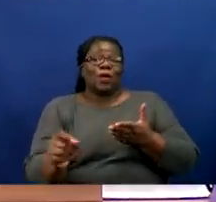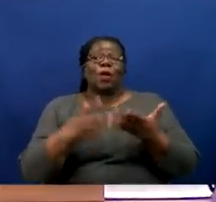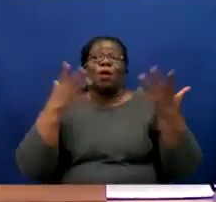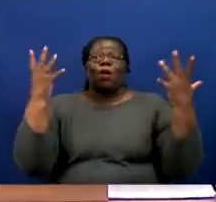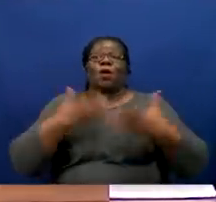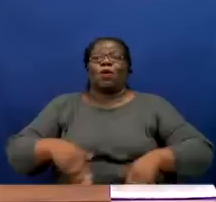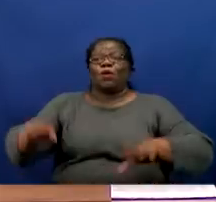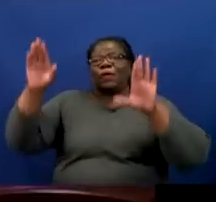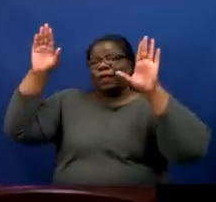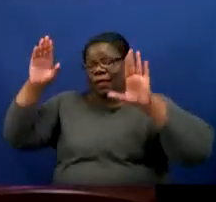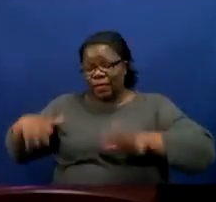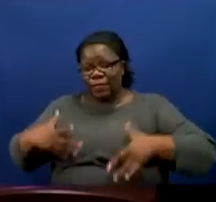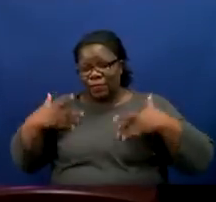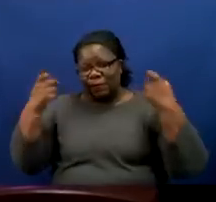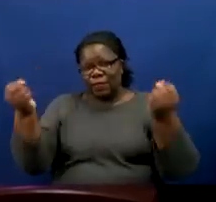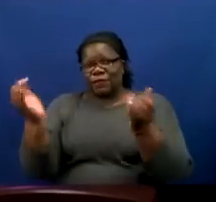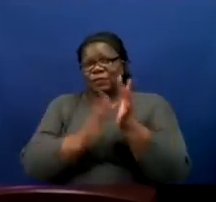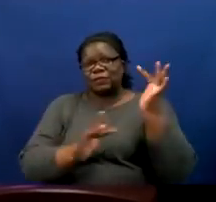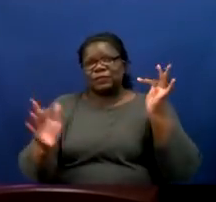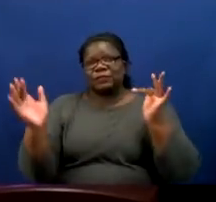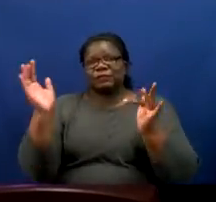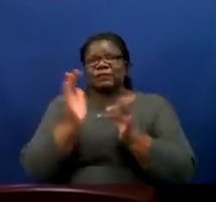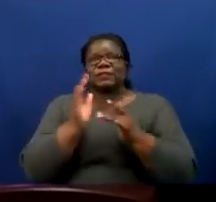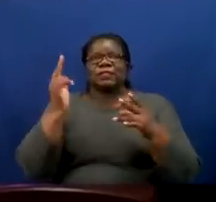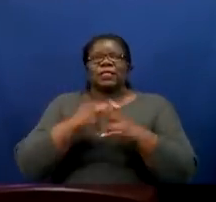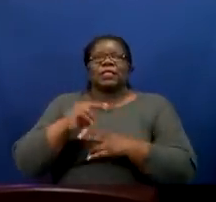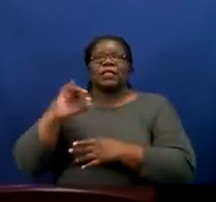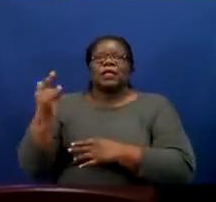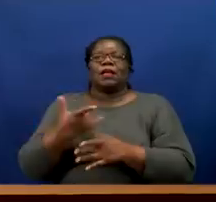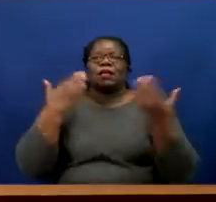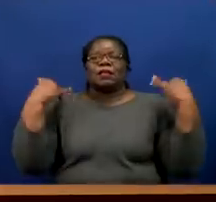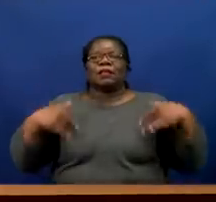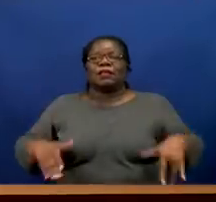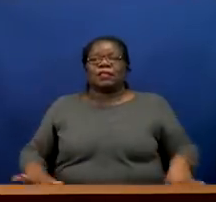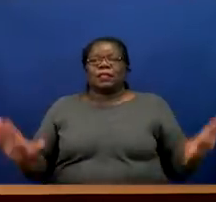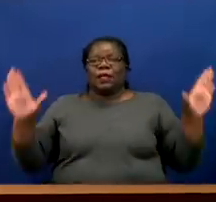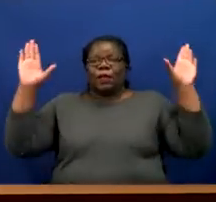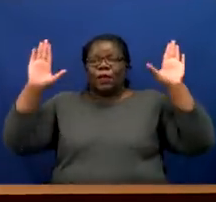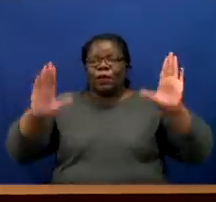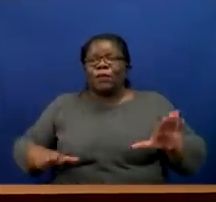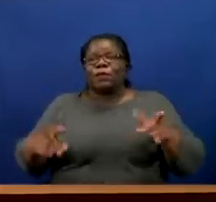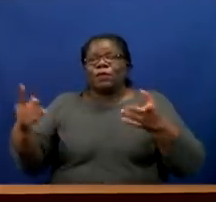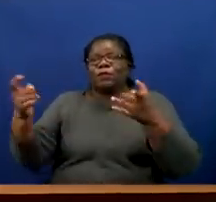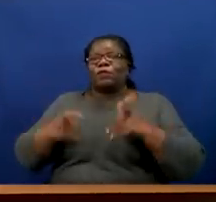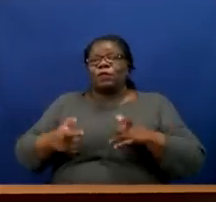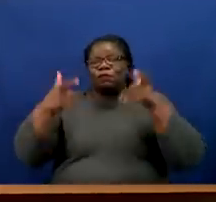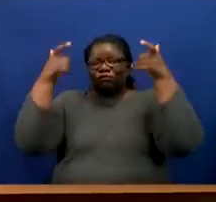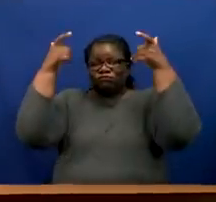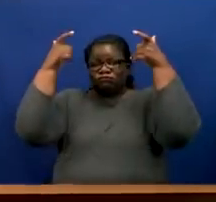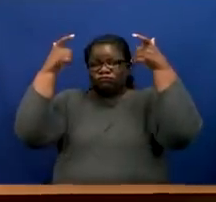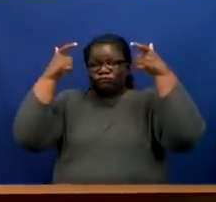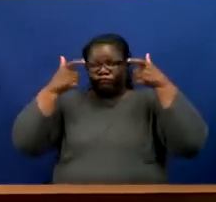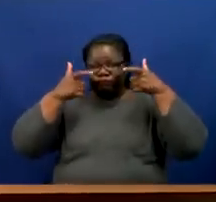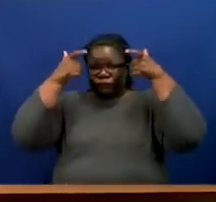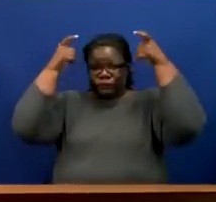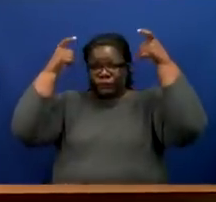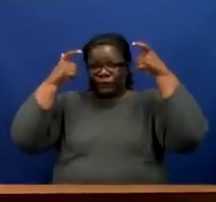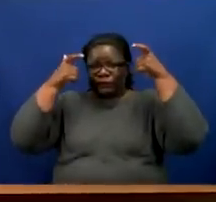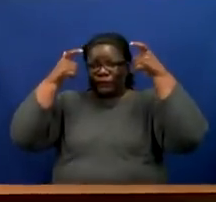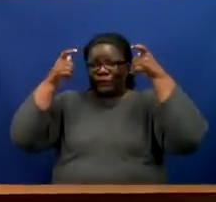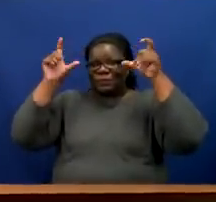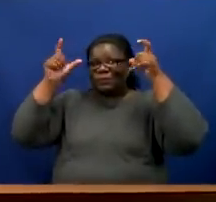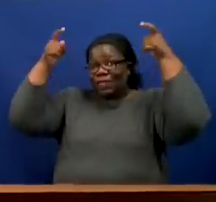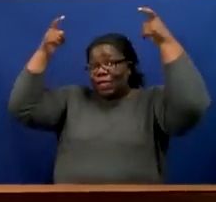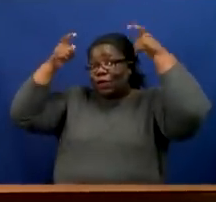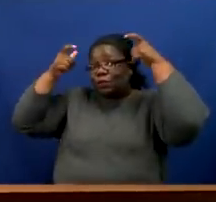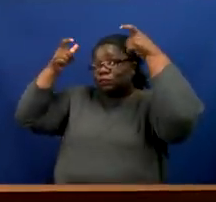of Jesus' name. Let angels prostrate fall. Bring forth the royal diadem and